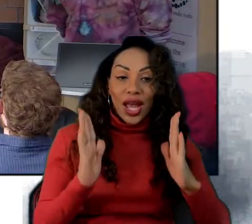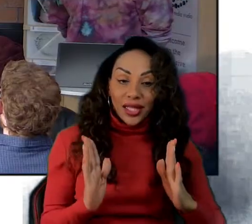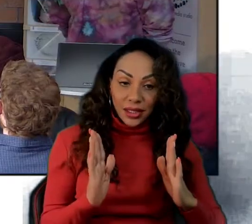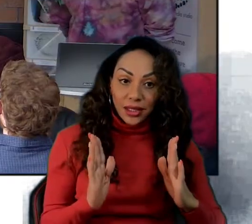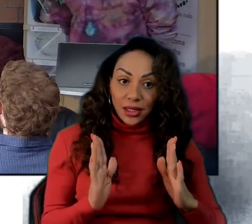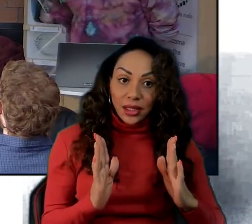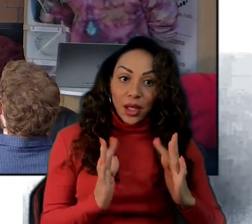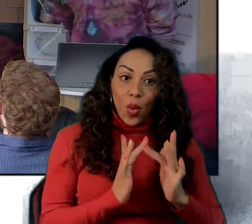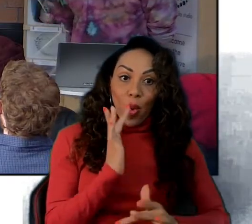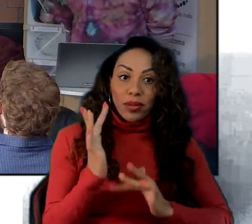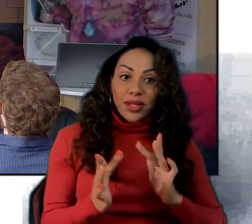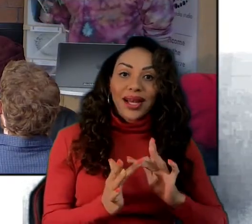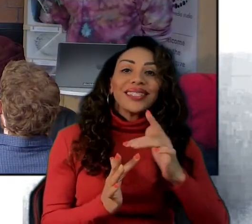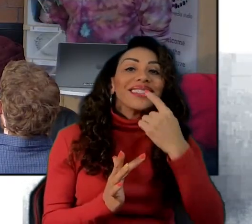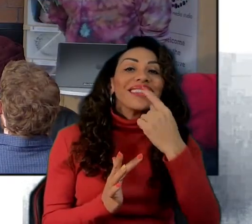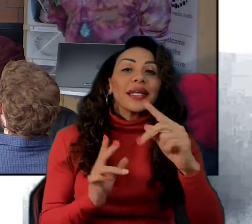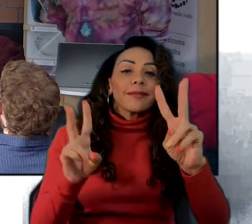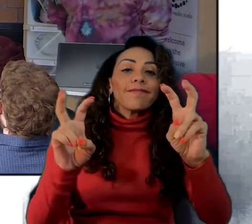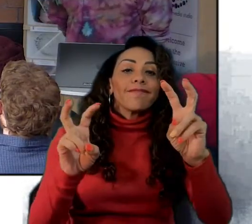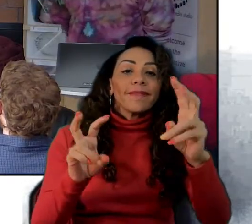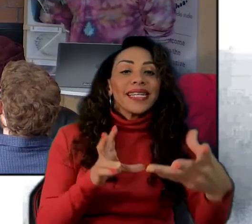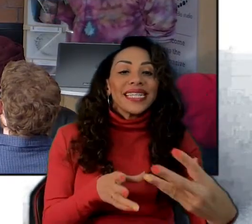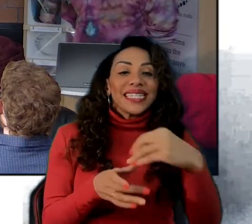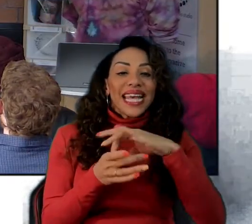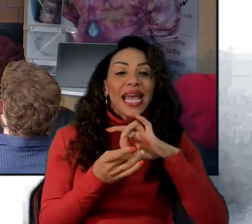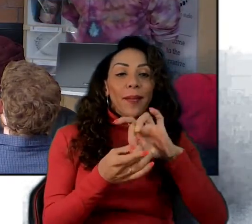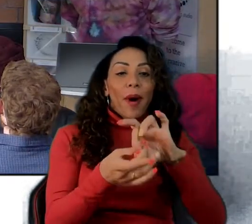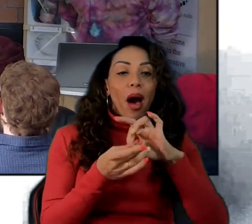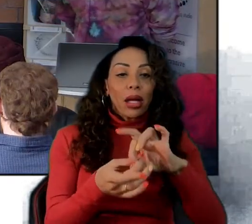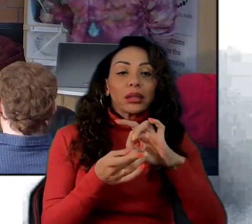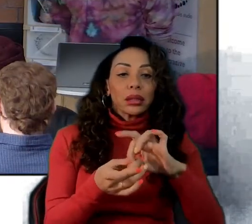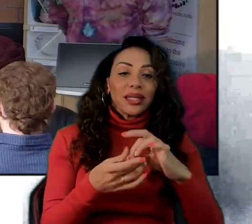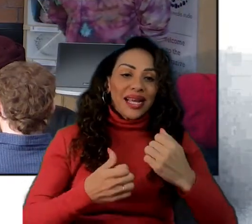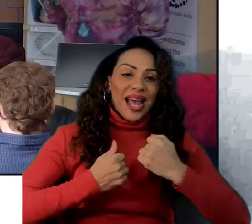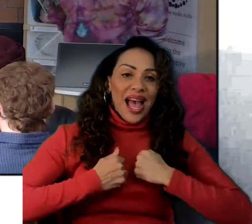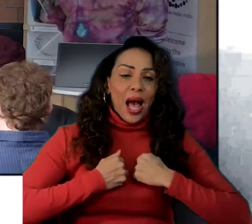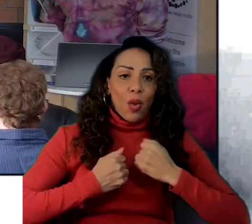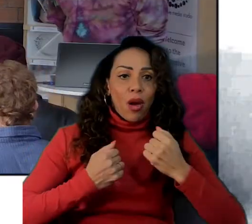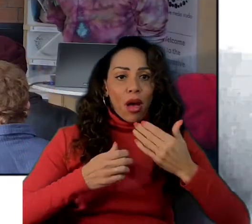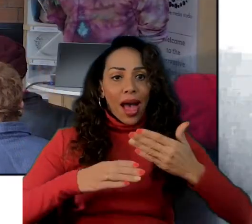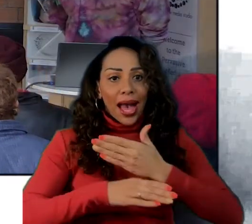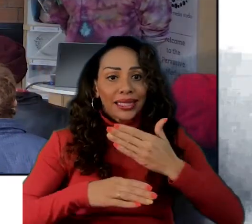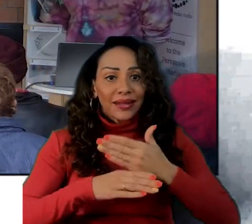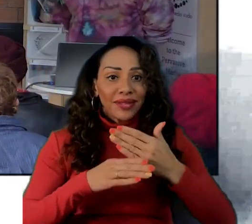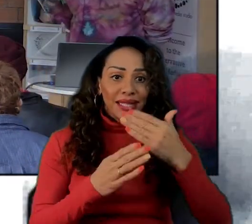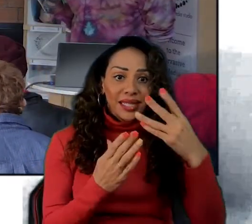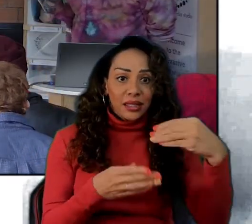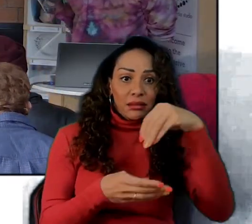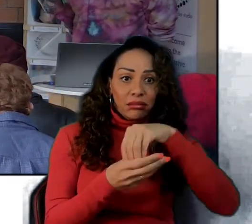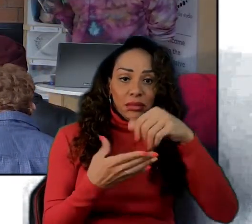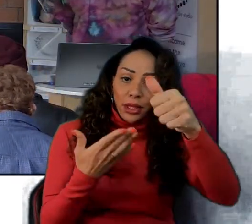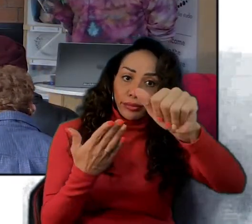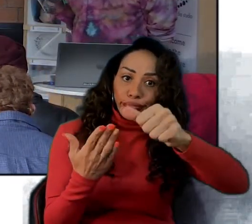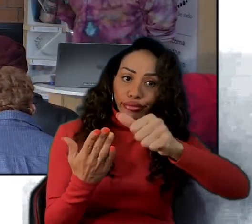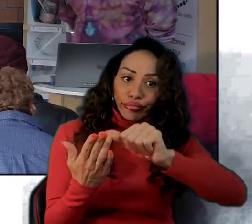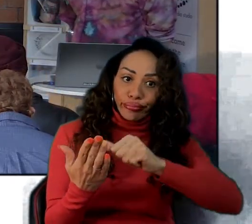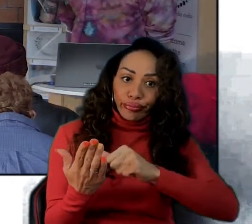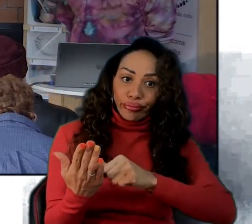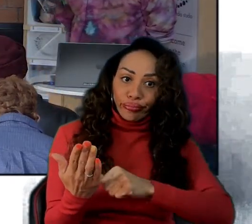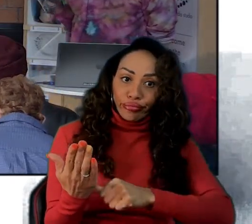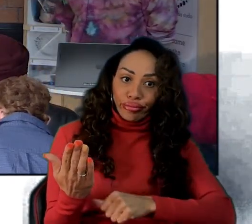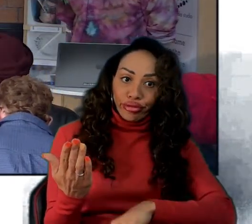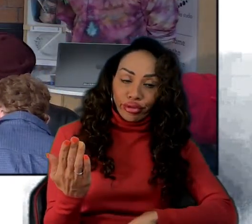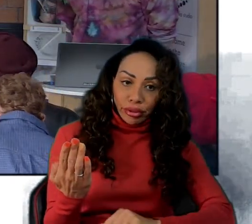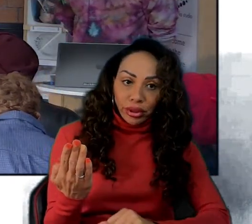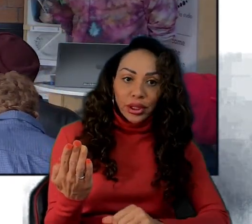watershed.co.uk/take part, which lists all of our activities, which are a little bit more interactive than just coming and watching a film. So if you want to see the